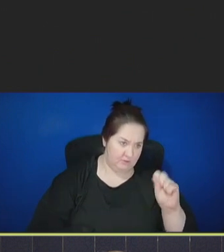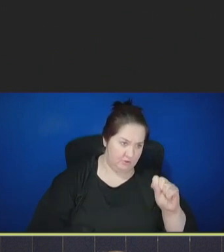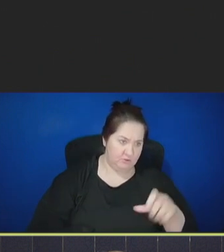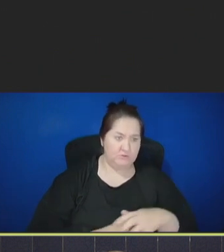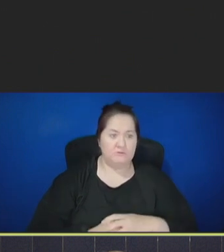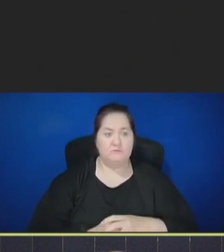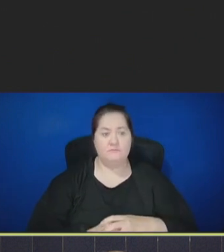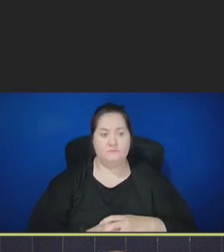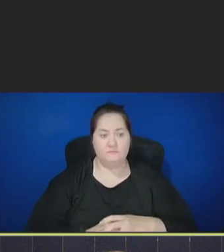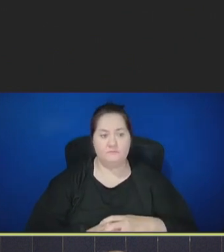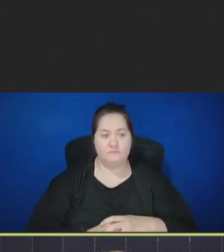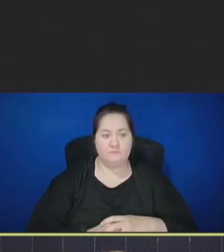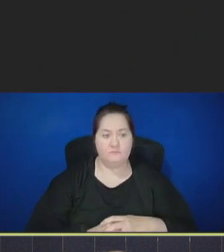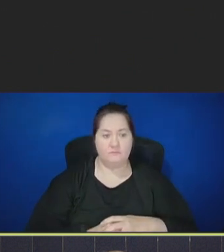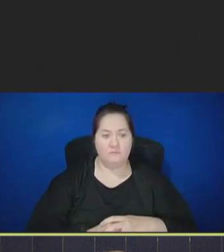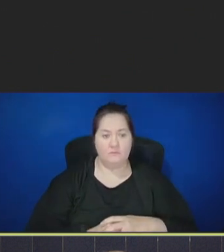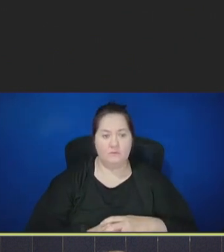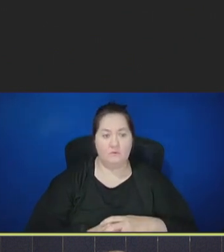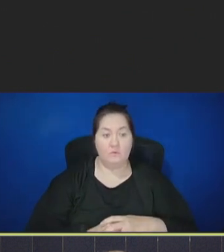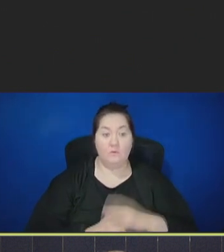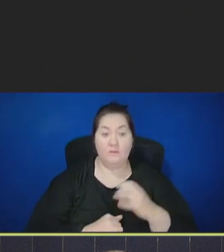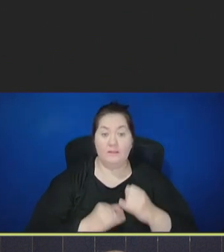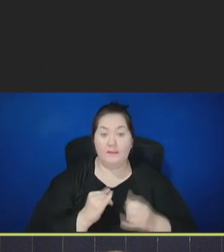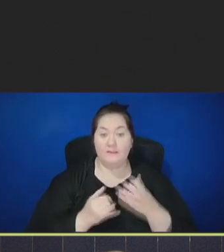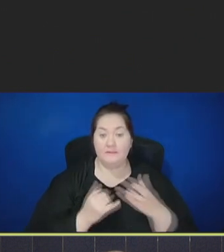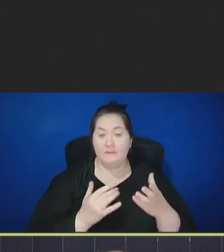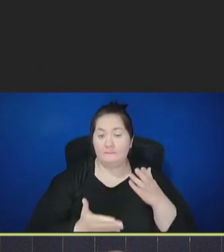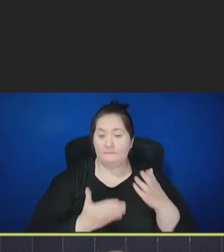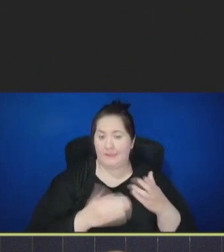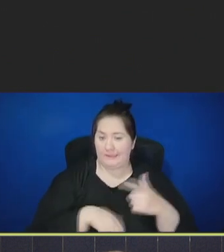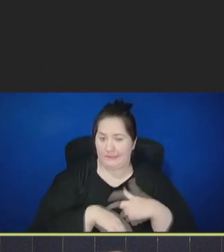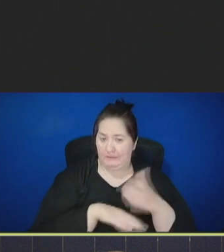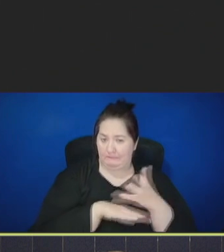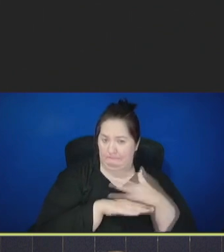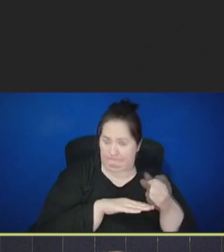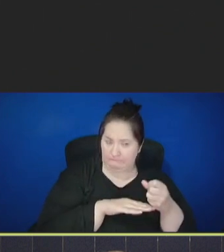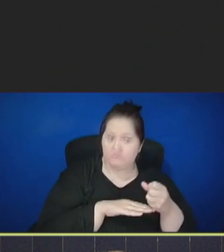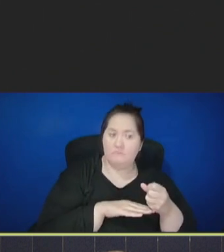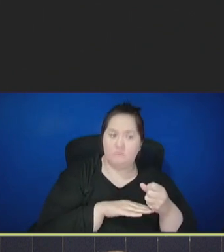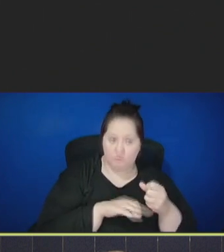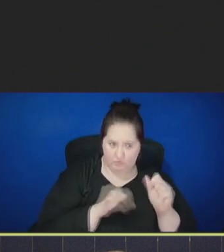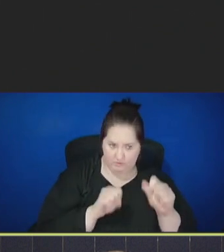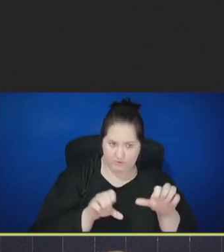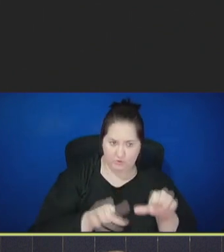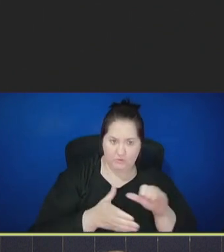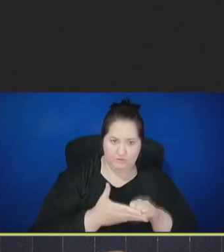then one of the last things, which we may not have time for, and we can do this